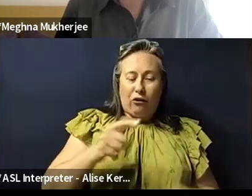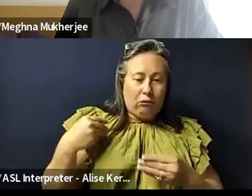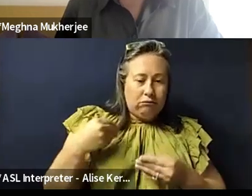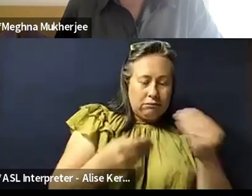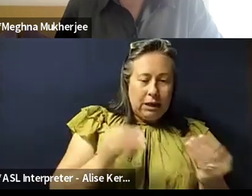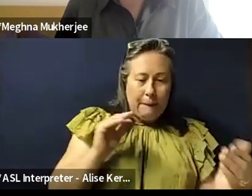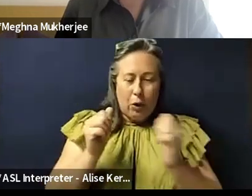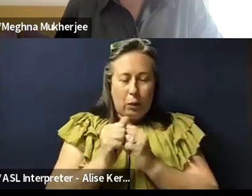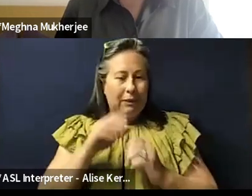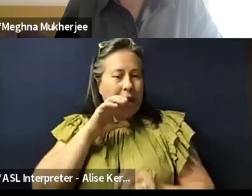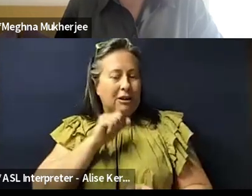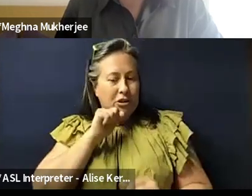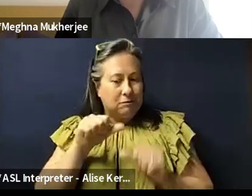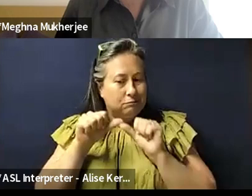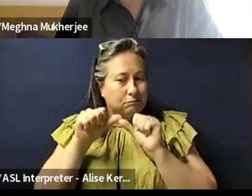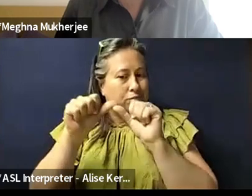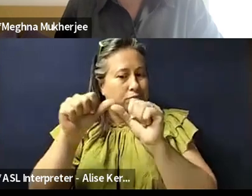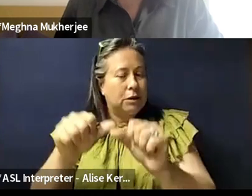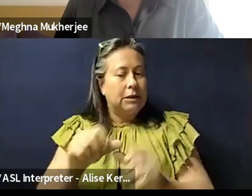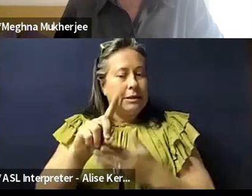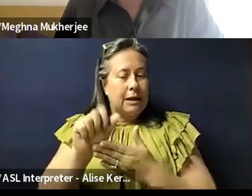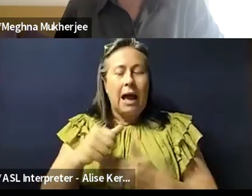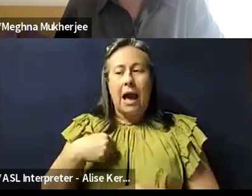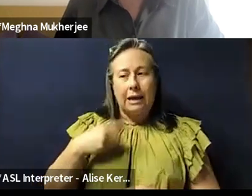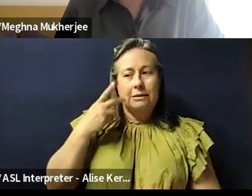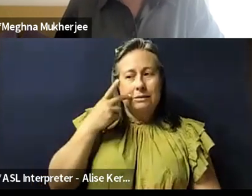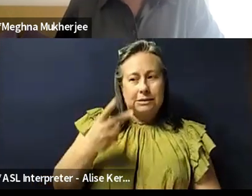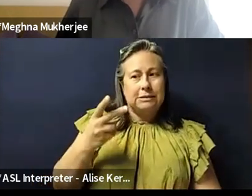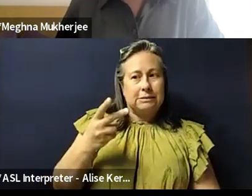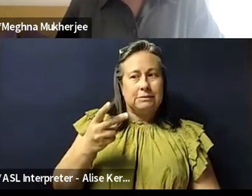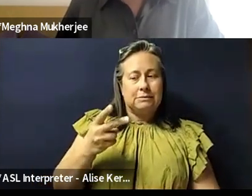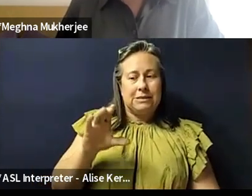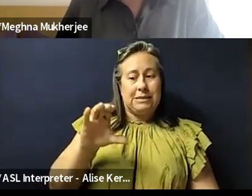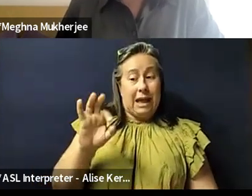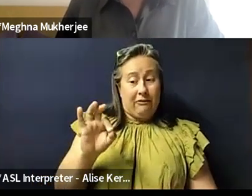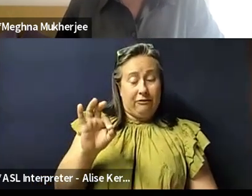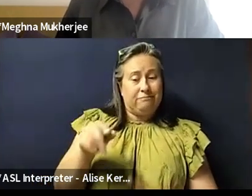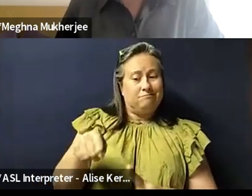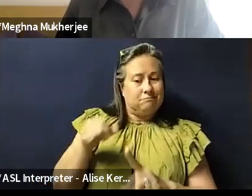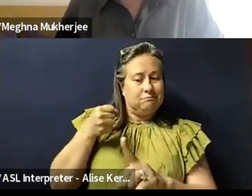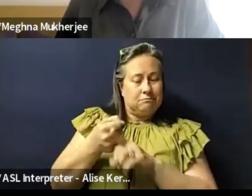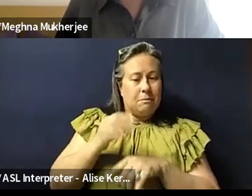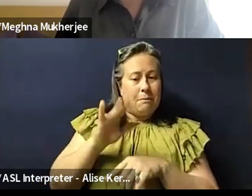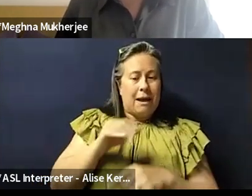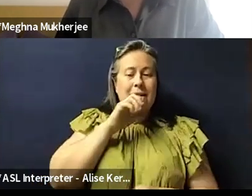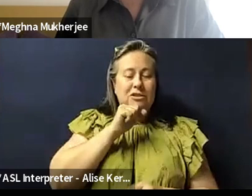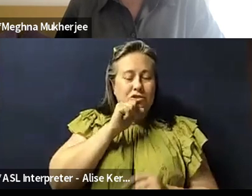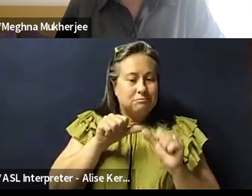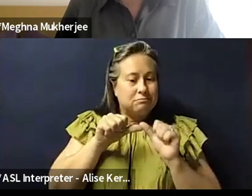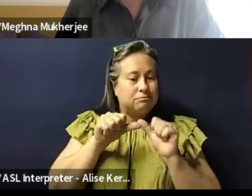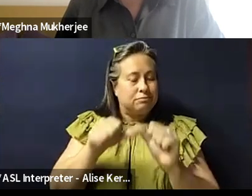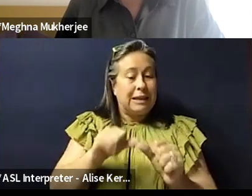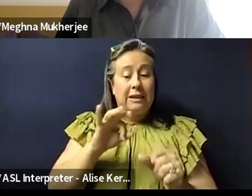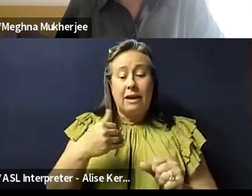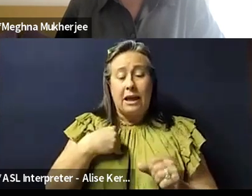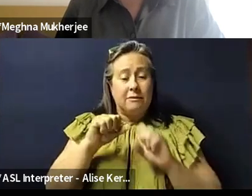see aging as on the continuum of disabilities like CF, and CF is impacted by aging. And actually, if we have a society